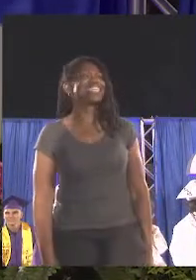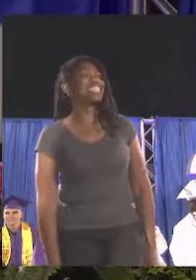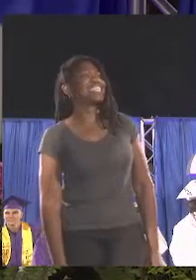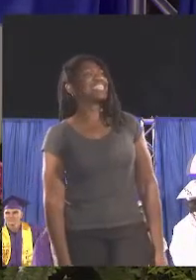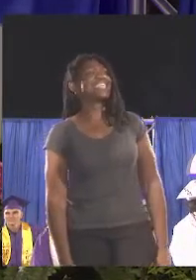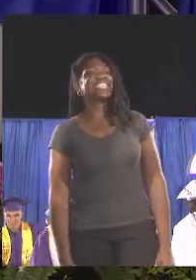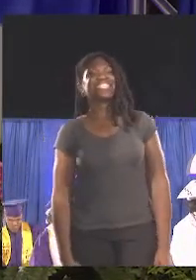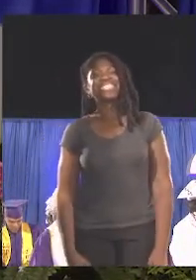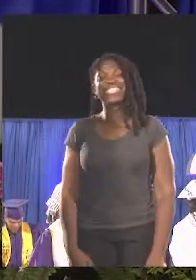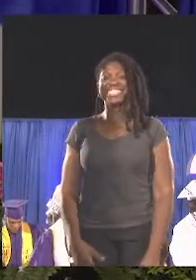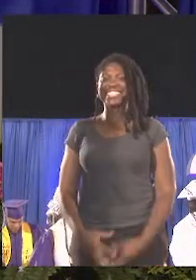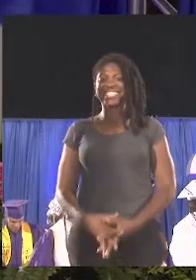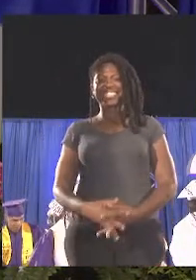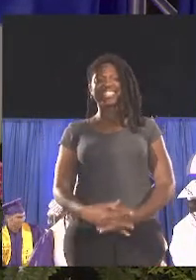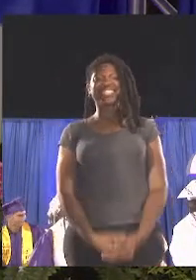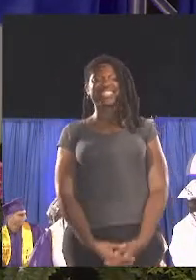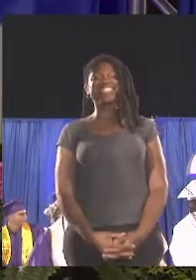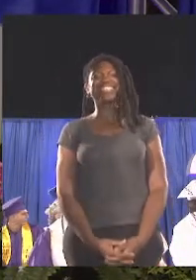Yes.